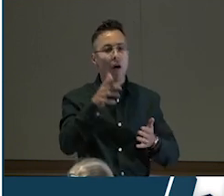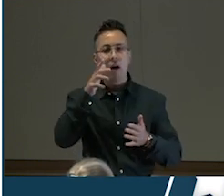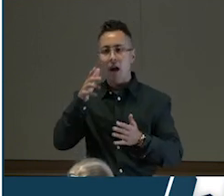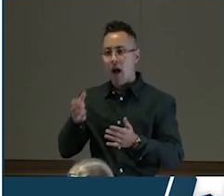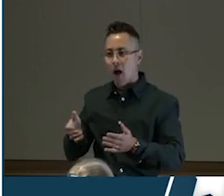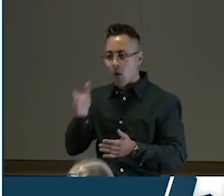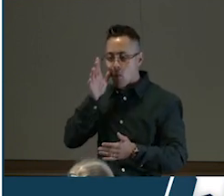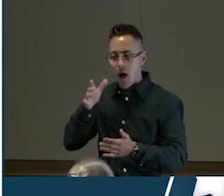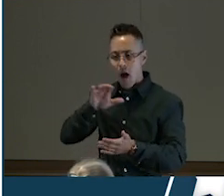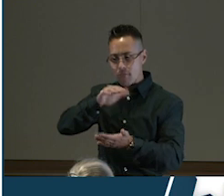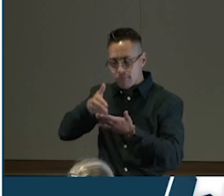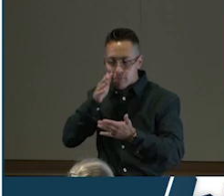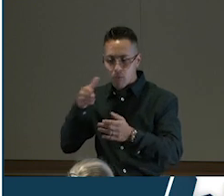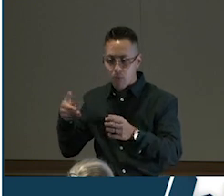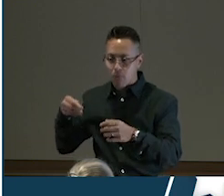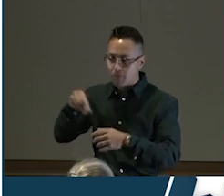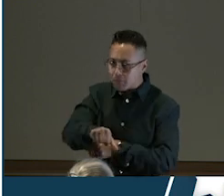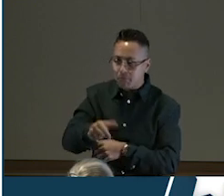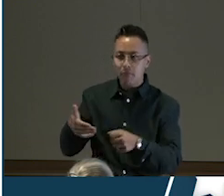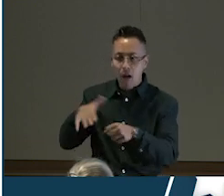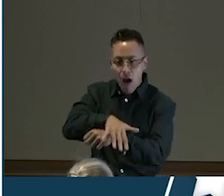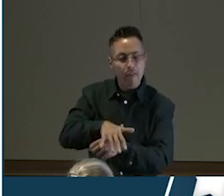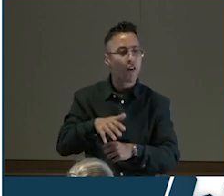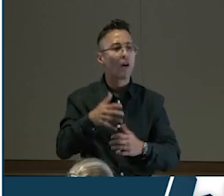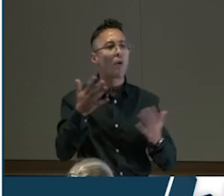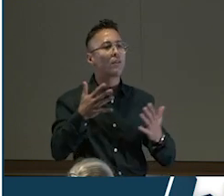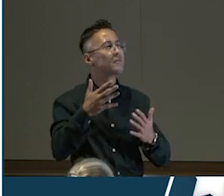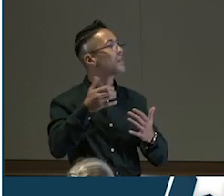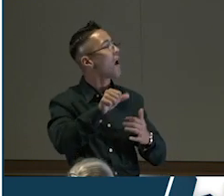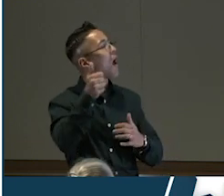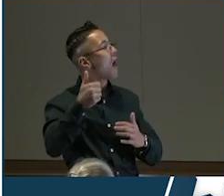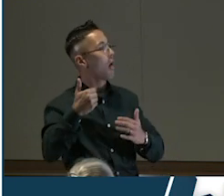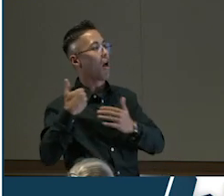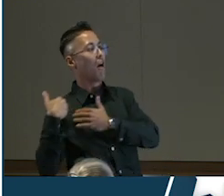the responsibility, okay?